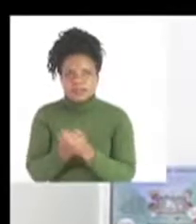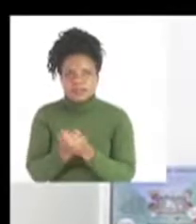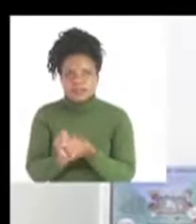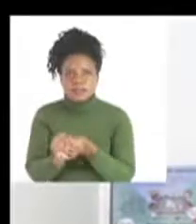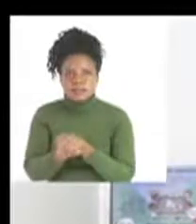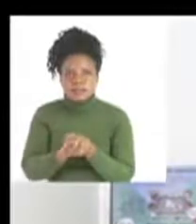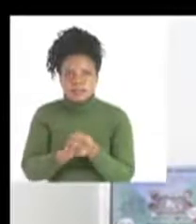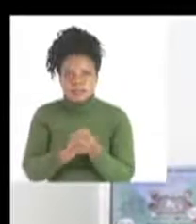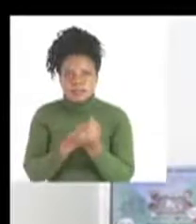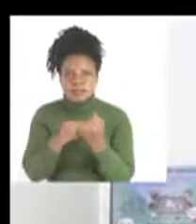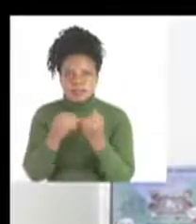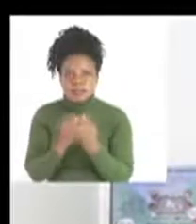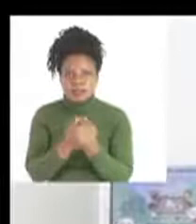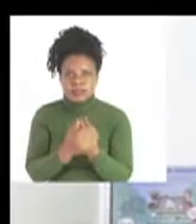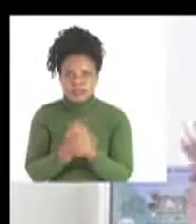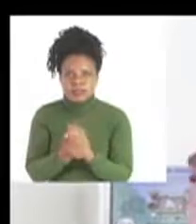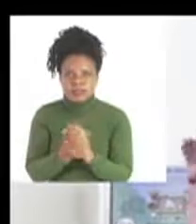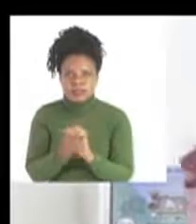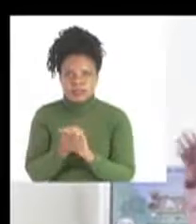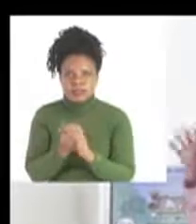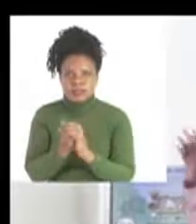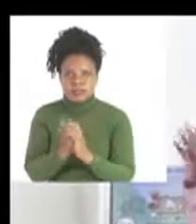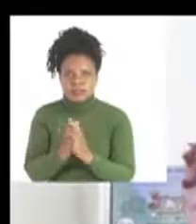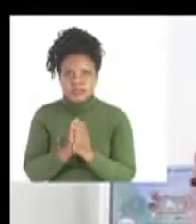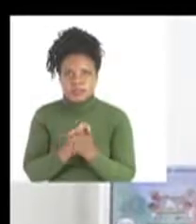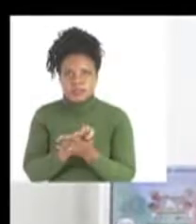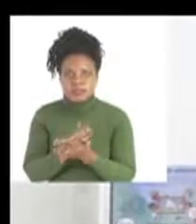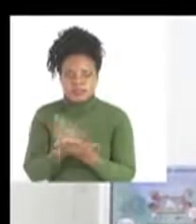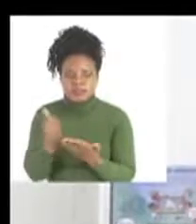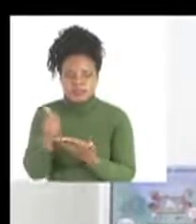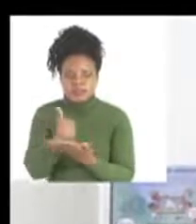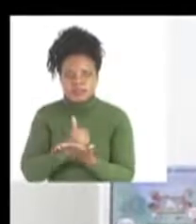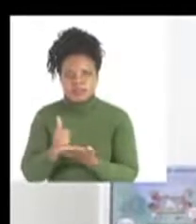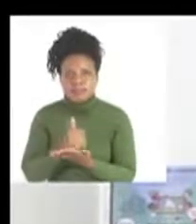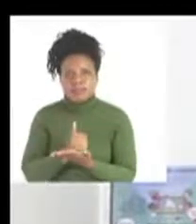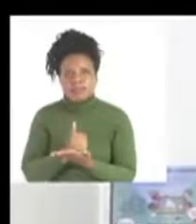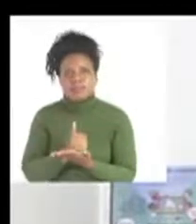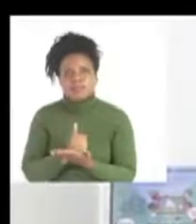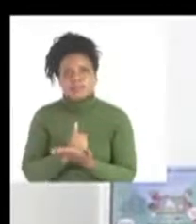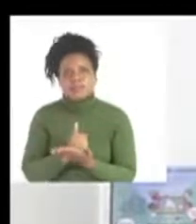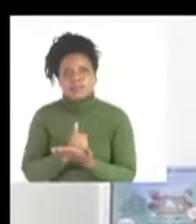your fingers. And then you air dry it.